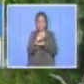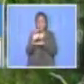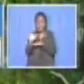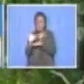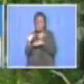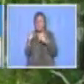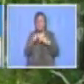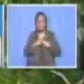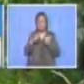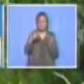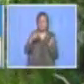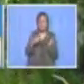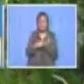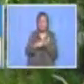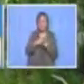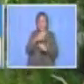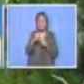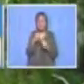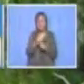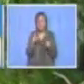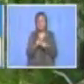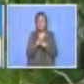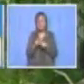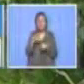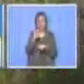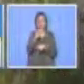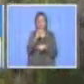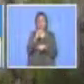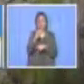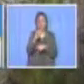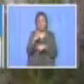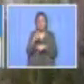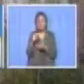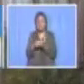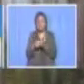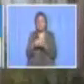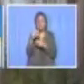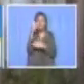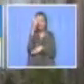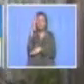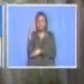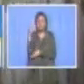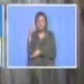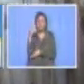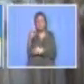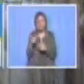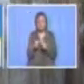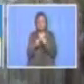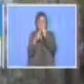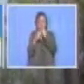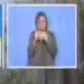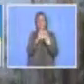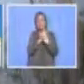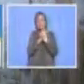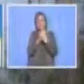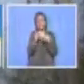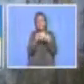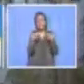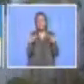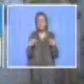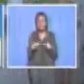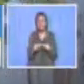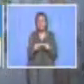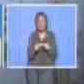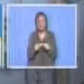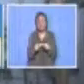this species covers a vast area across northern Bahamas, there are specific protected zones. The Rand Nature Center and the